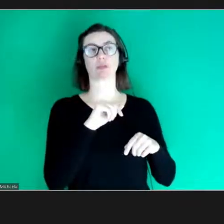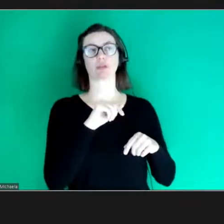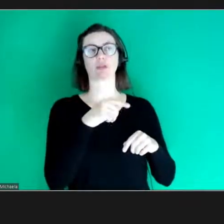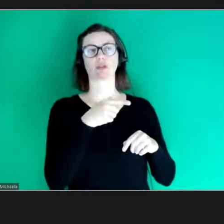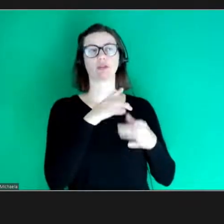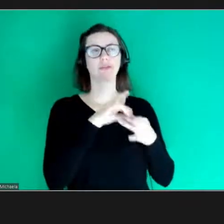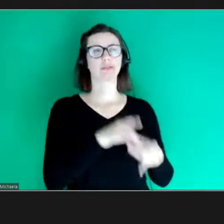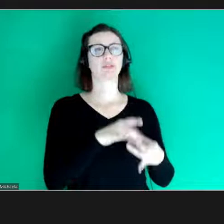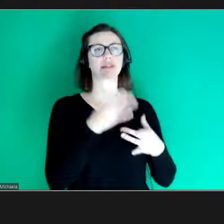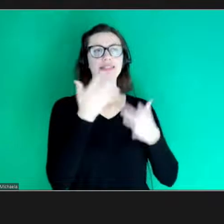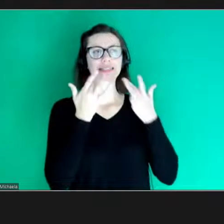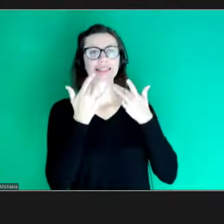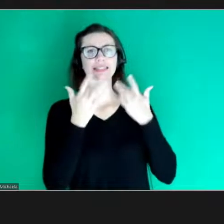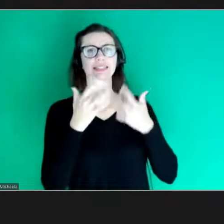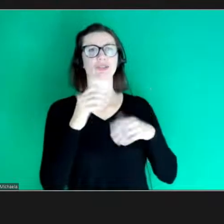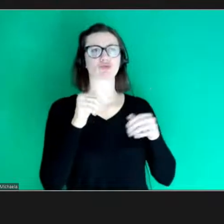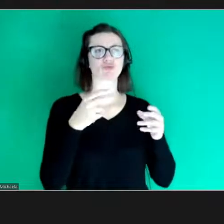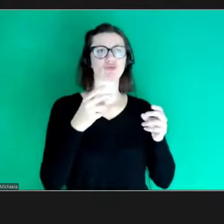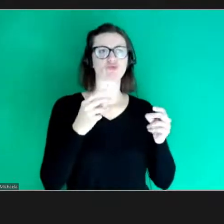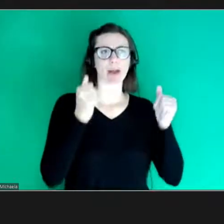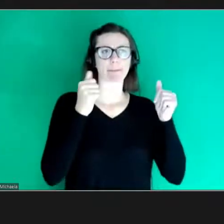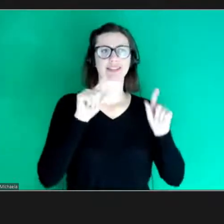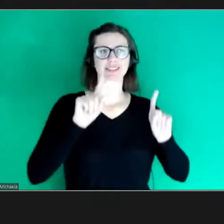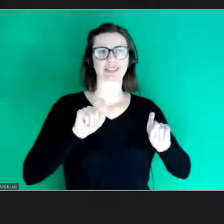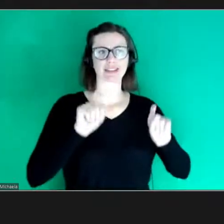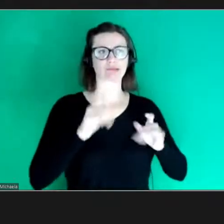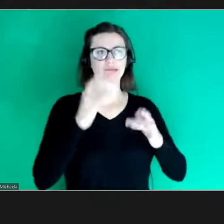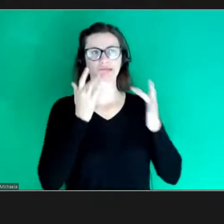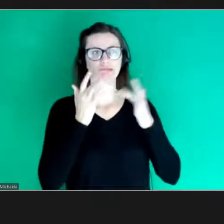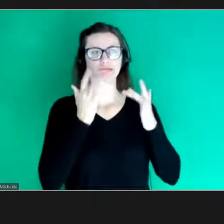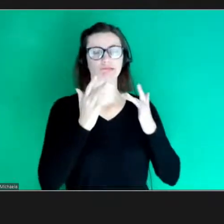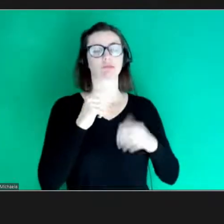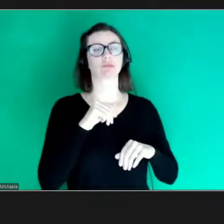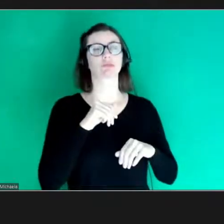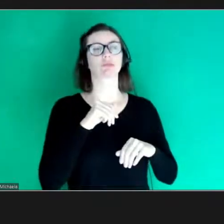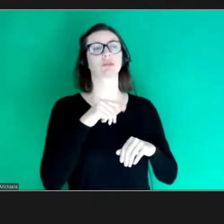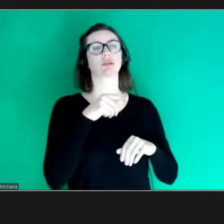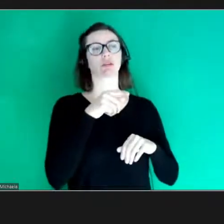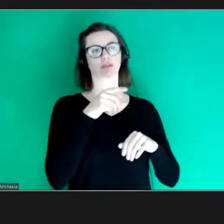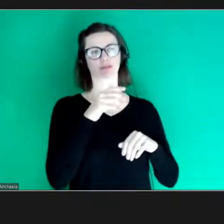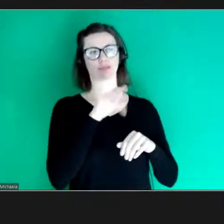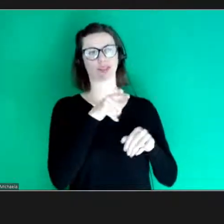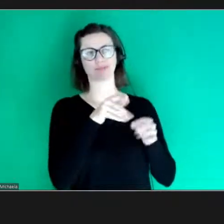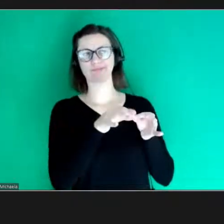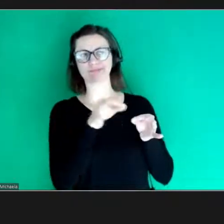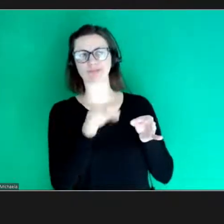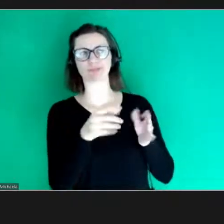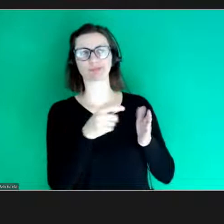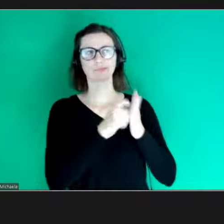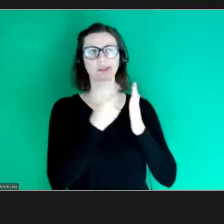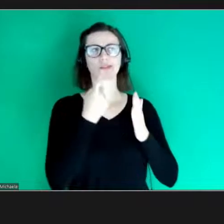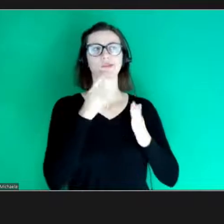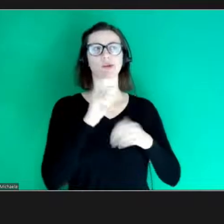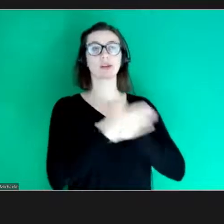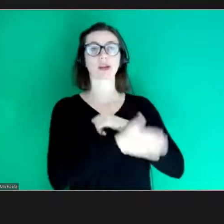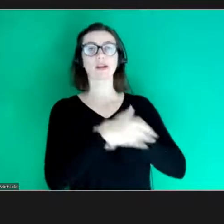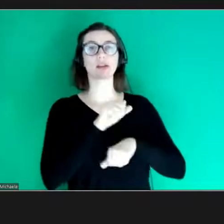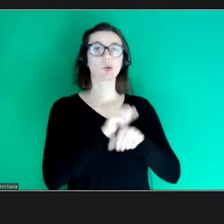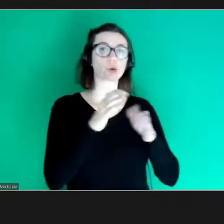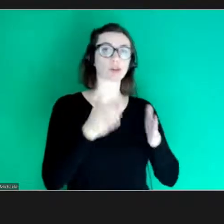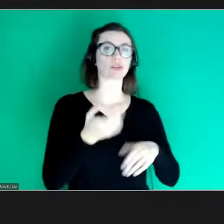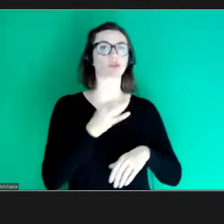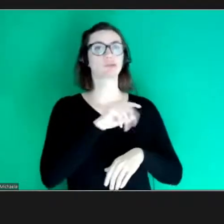scarcity of rapid tests and to sort of delay implementing requirements for county employees or law enforcement